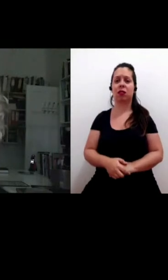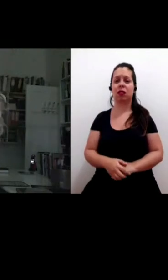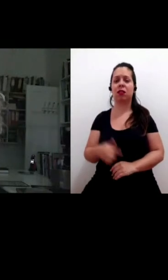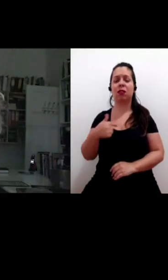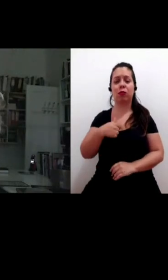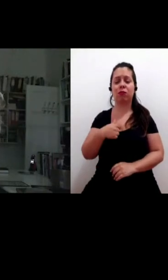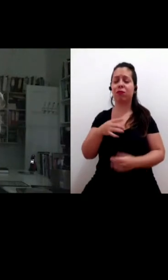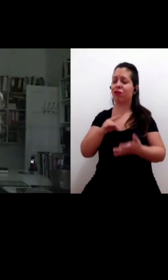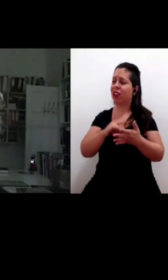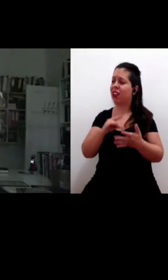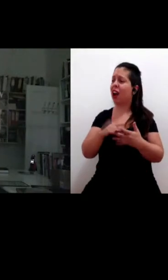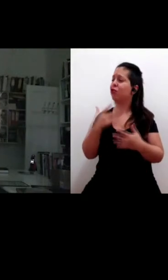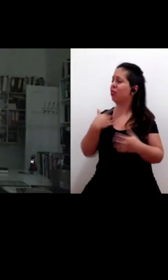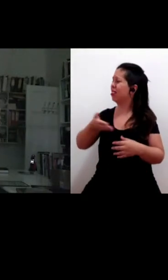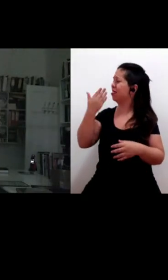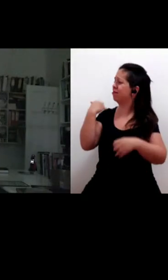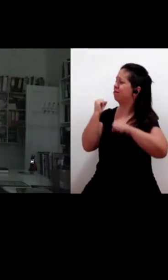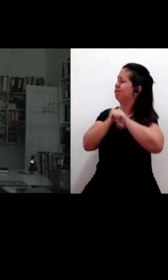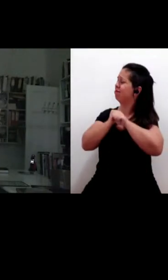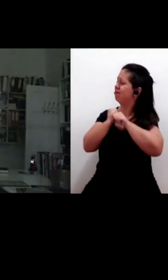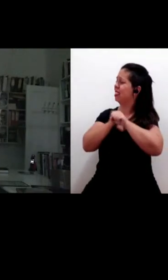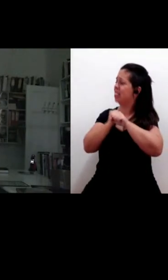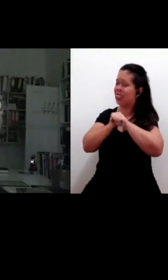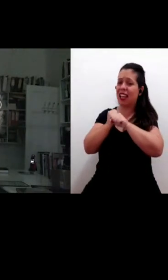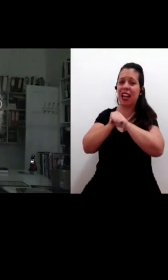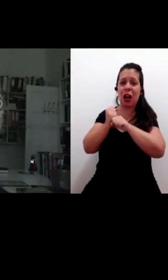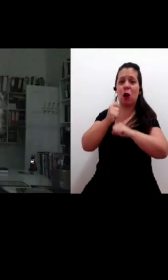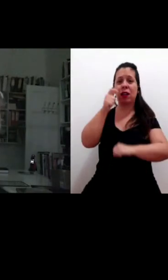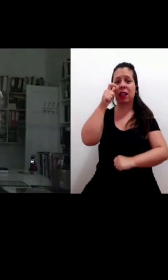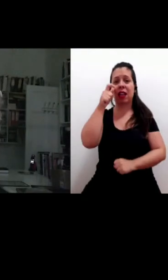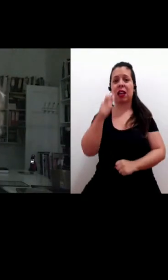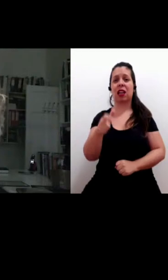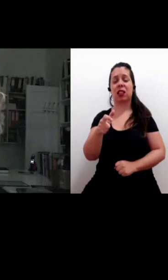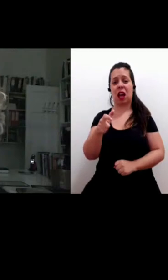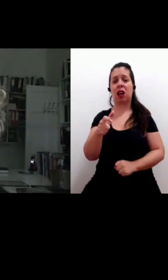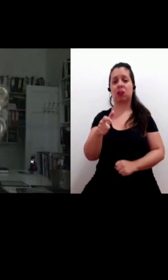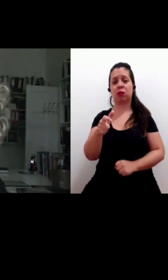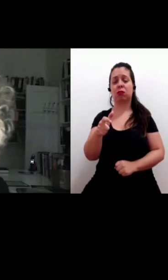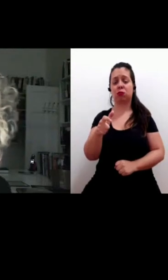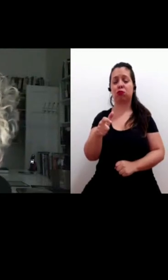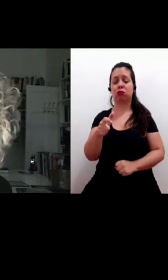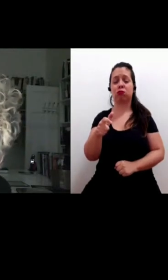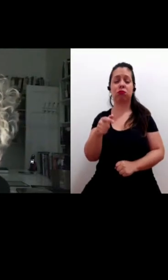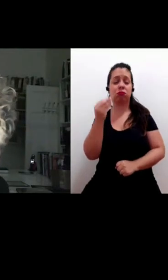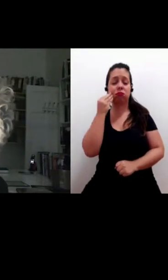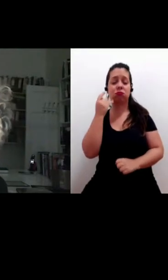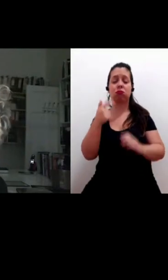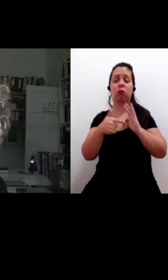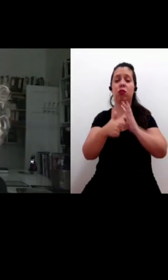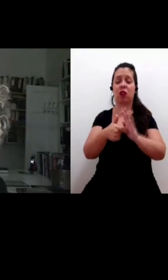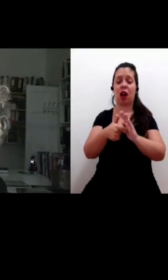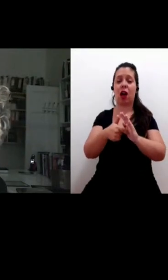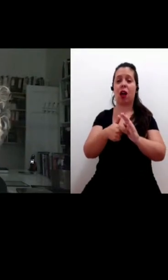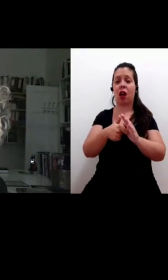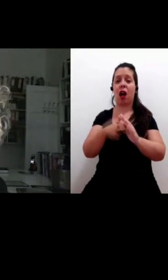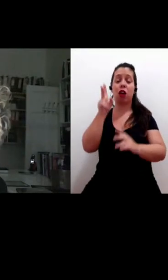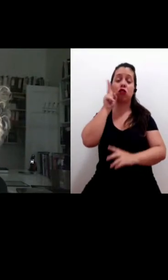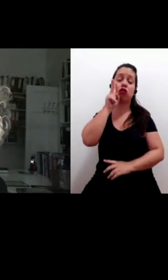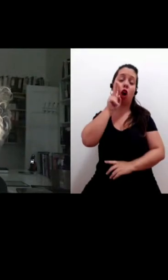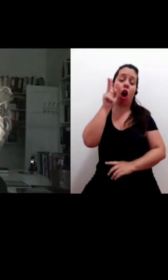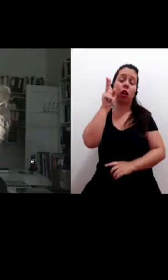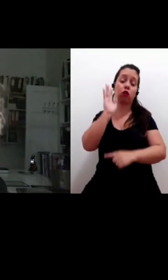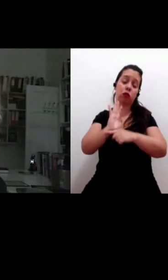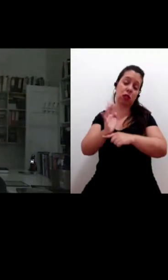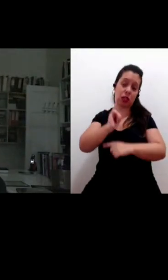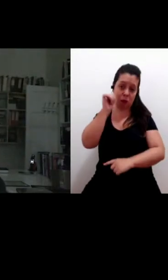honest, I've been interested in who the great female filmmakers are. Here in Edinburgh, where I am this evening, you know,